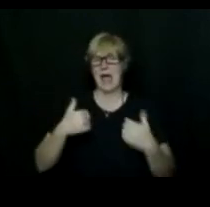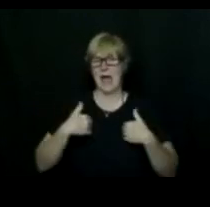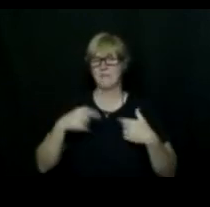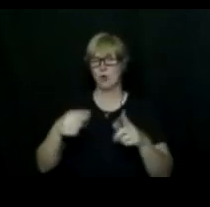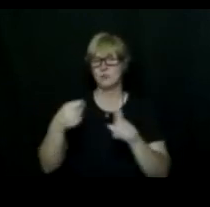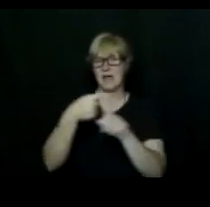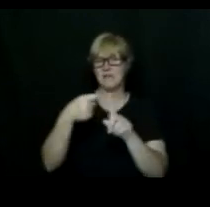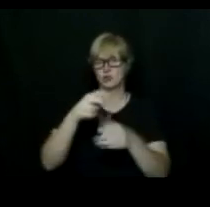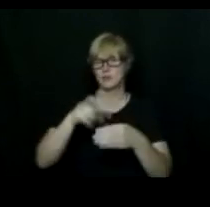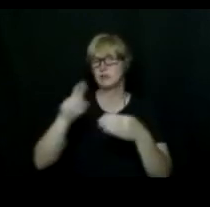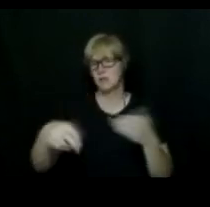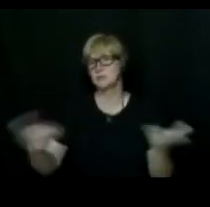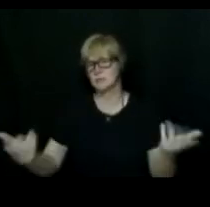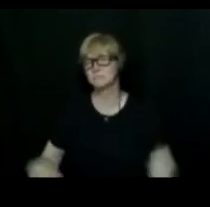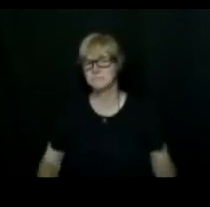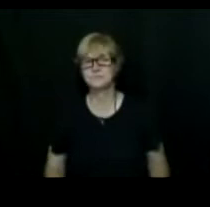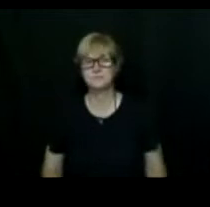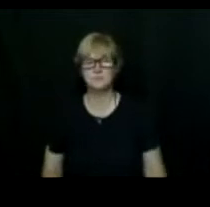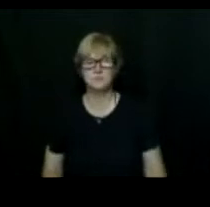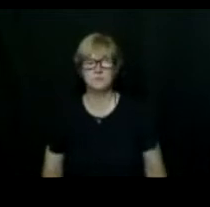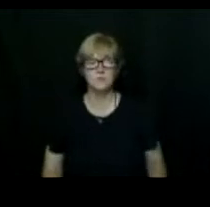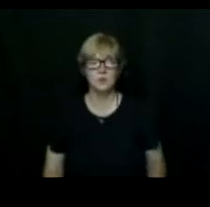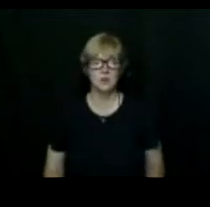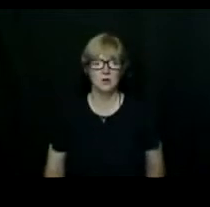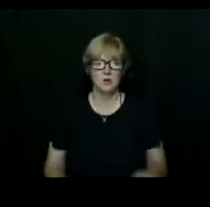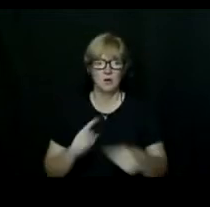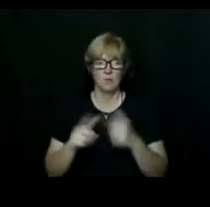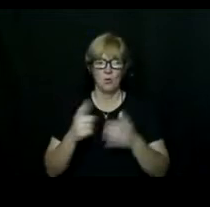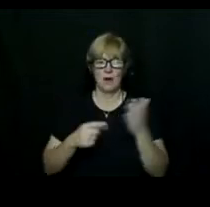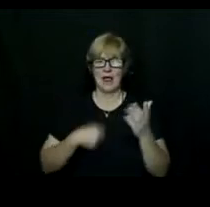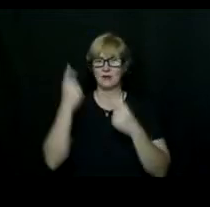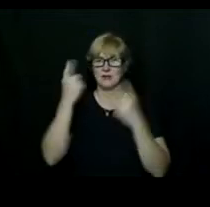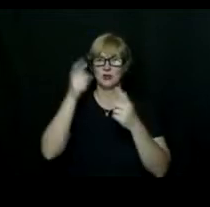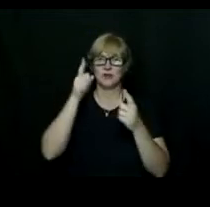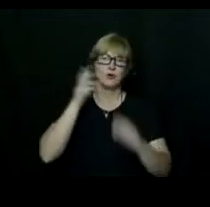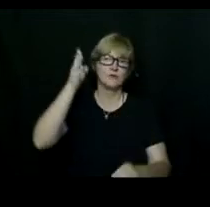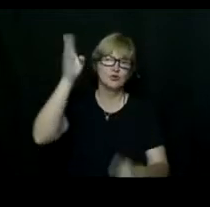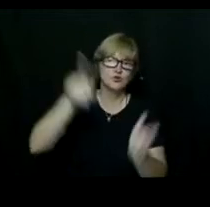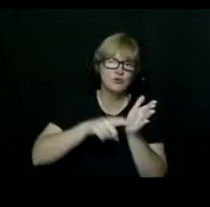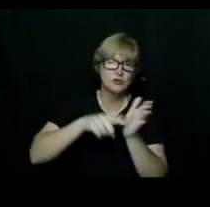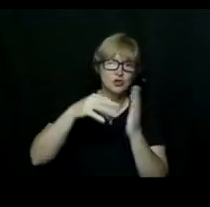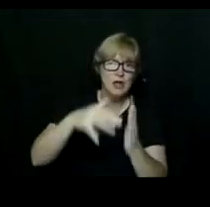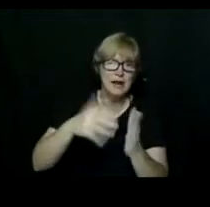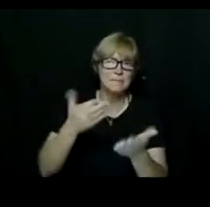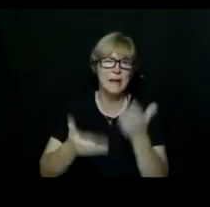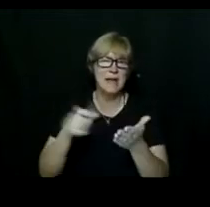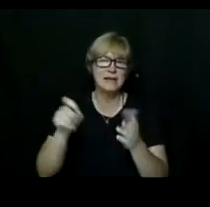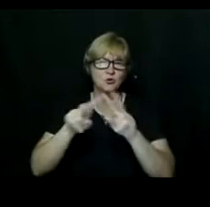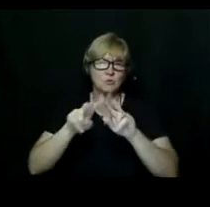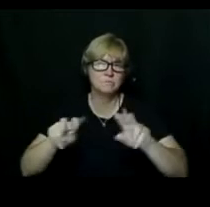results. But what I have to consider for future studies is that I probably need to look into this a little bit